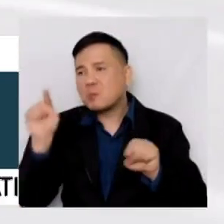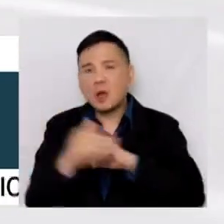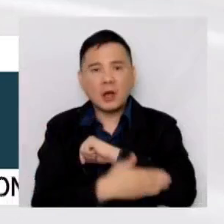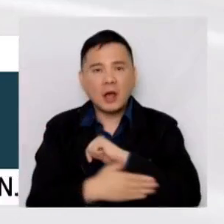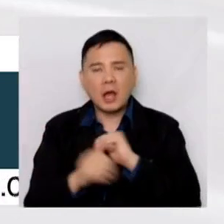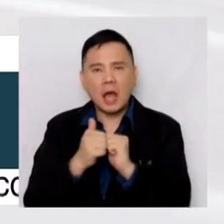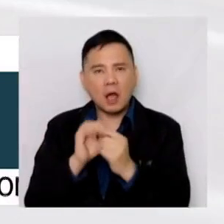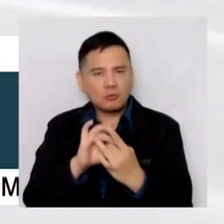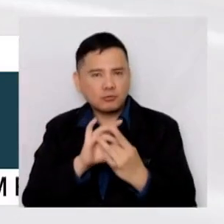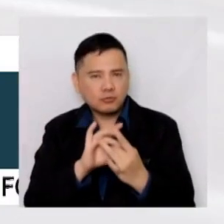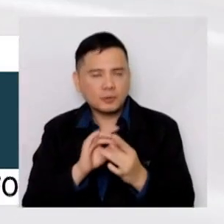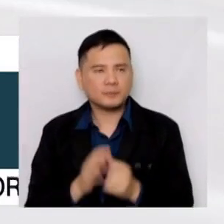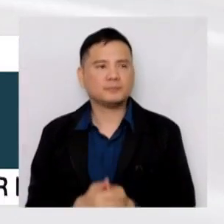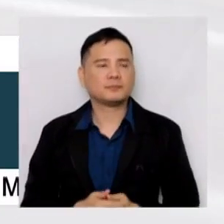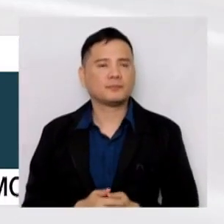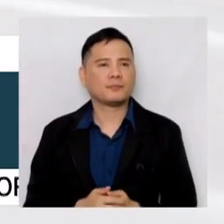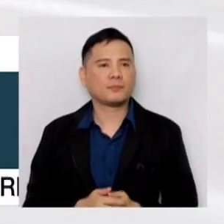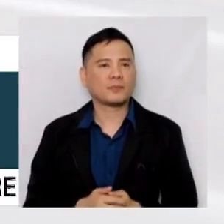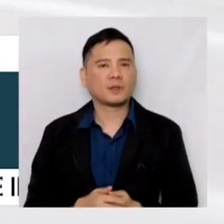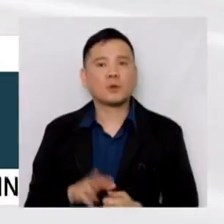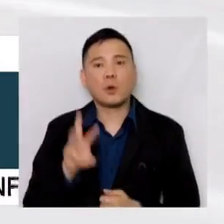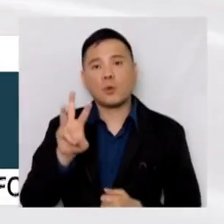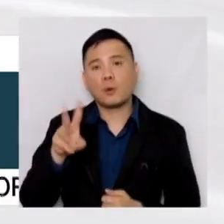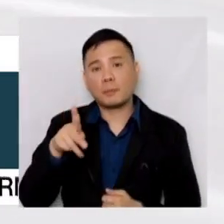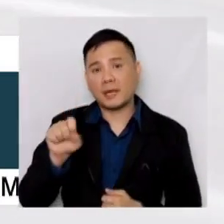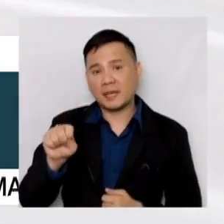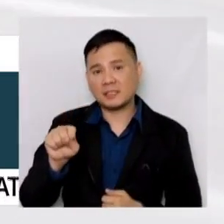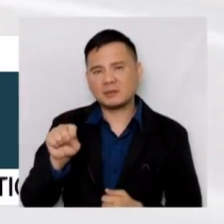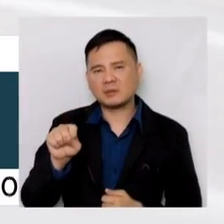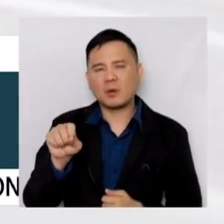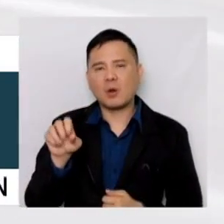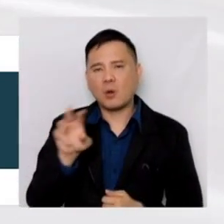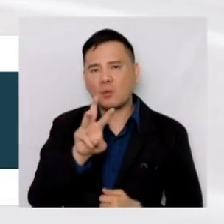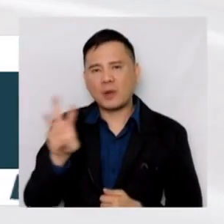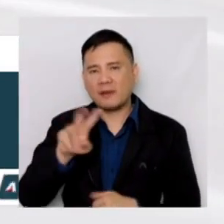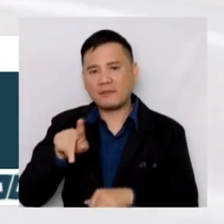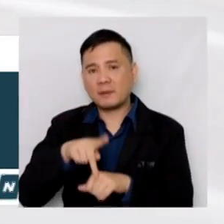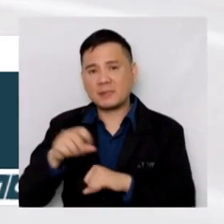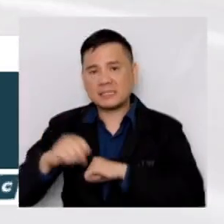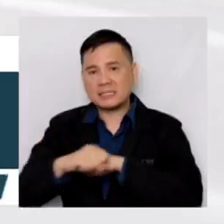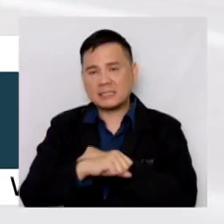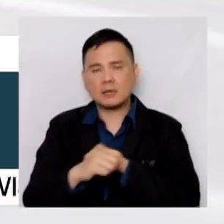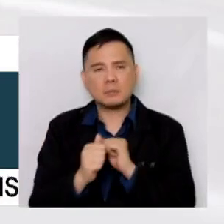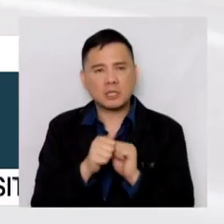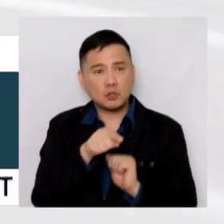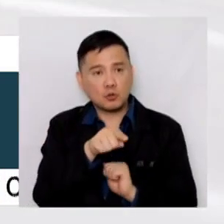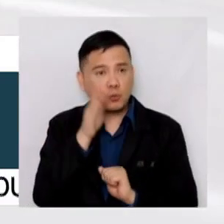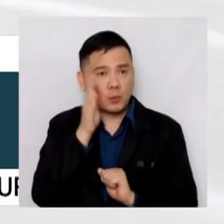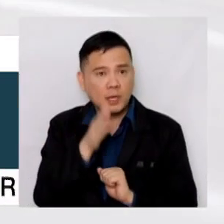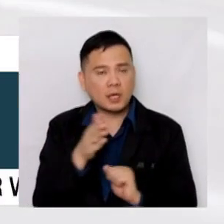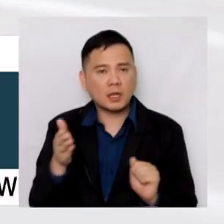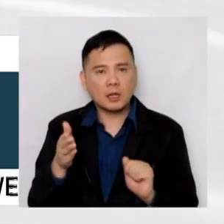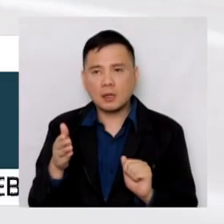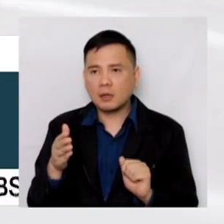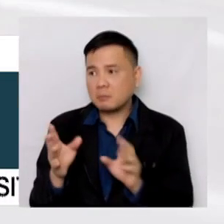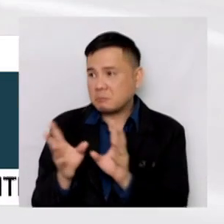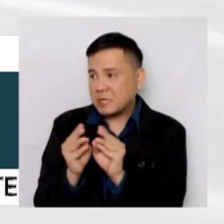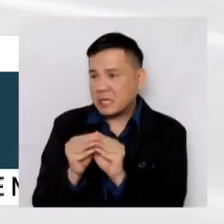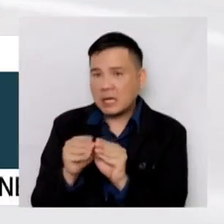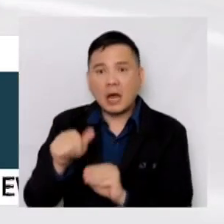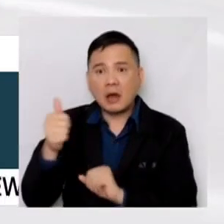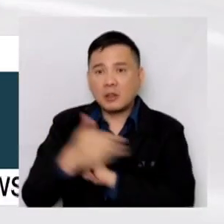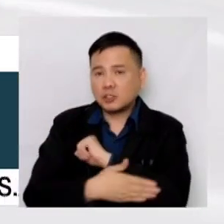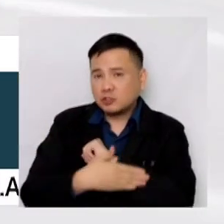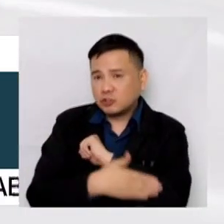West Philippine Sea, for example, would you go into bilateral arrangements with other claimant